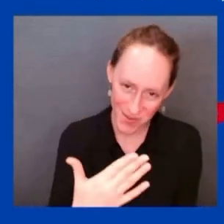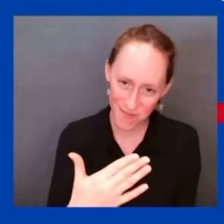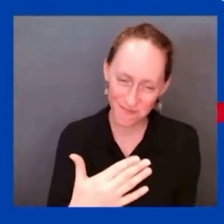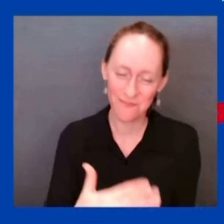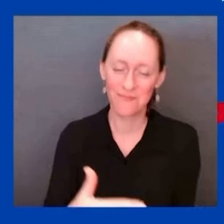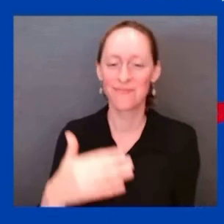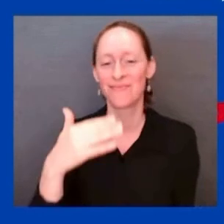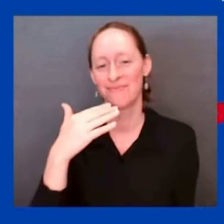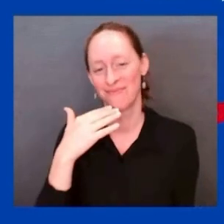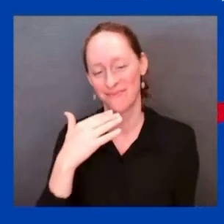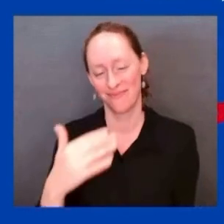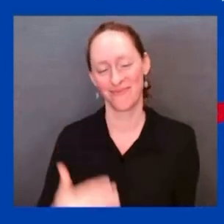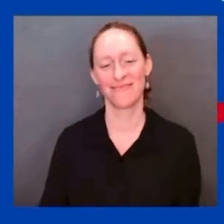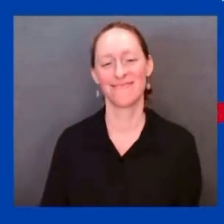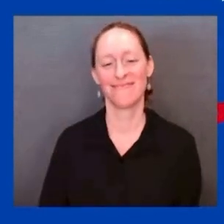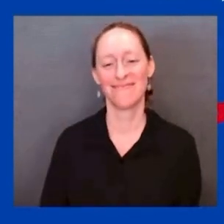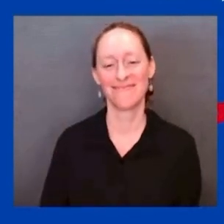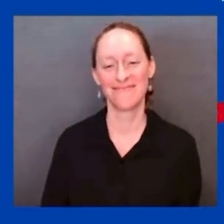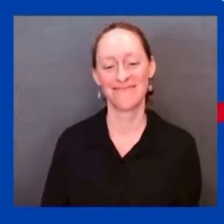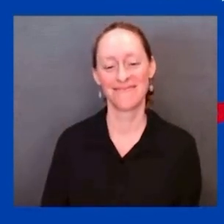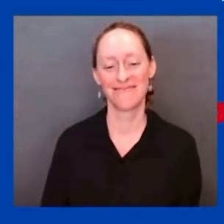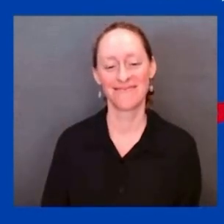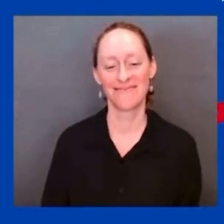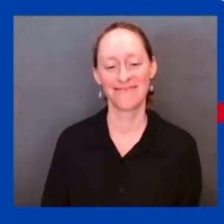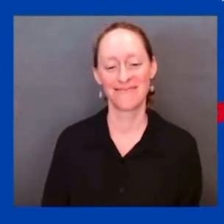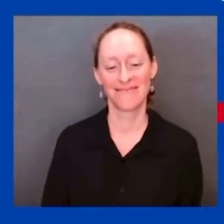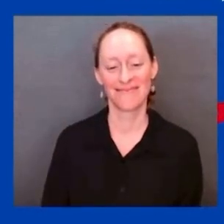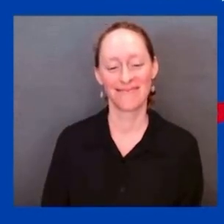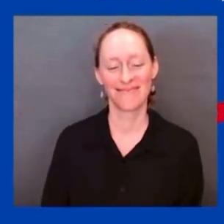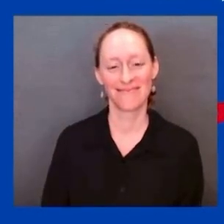I see you moving to your seats. Thank you.